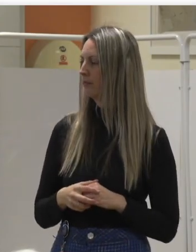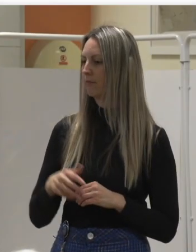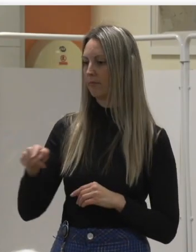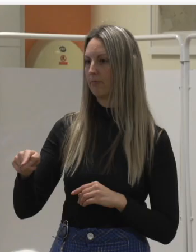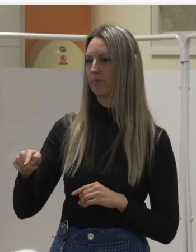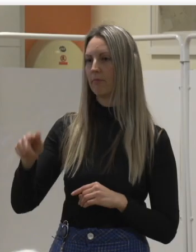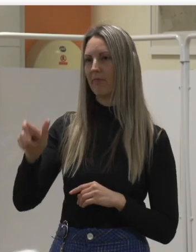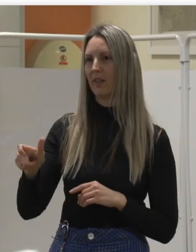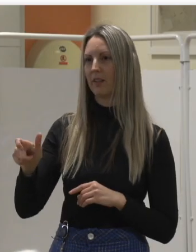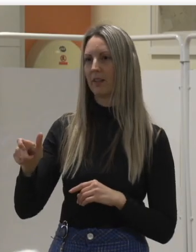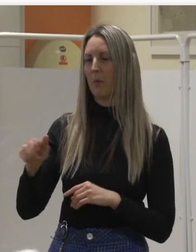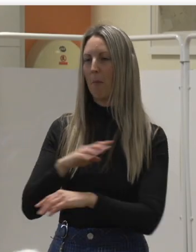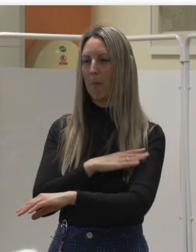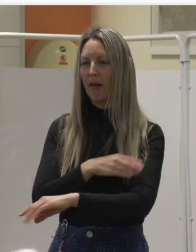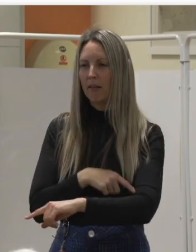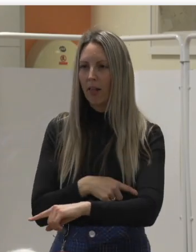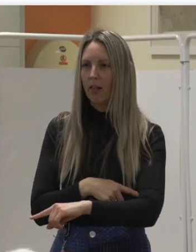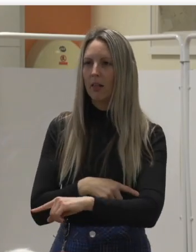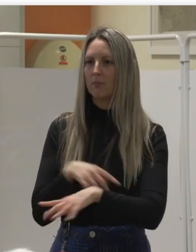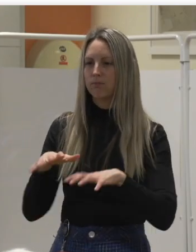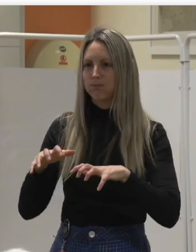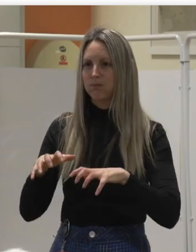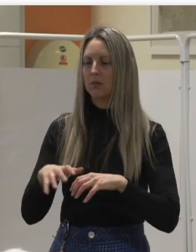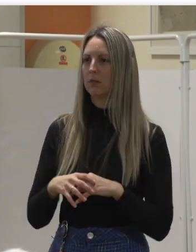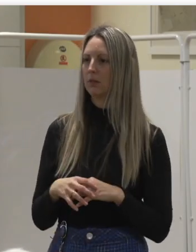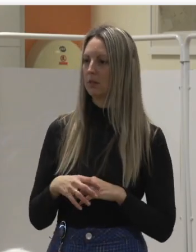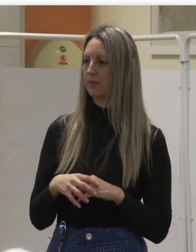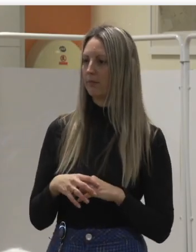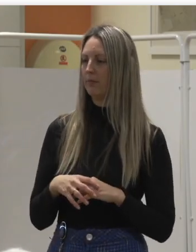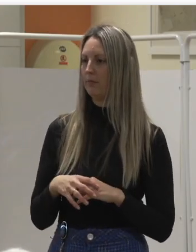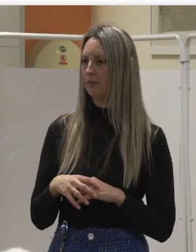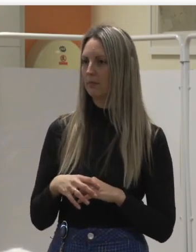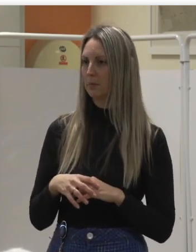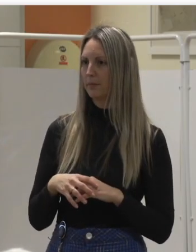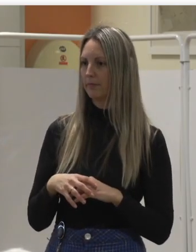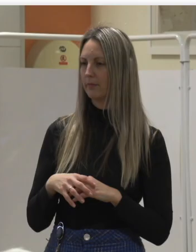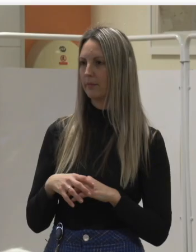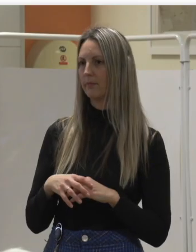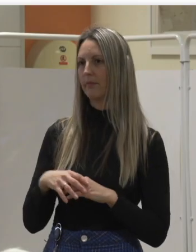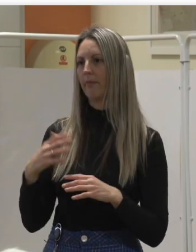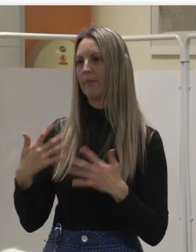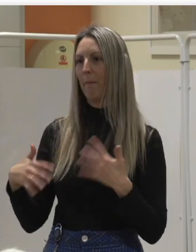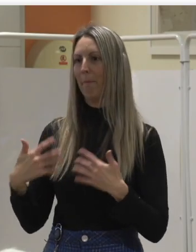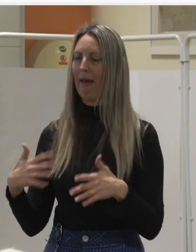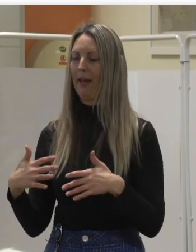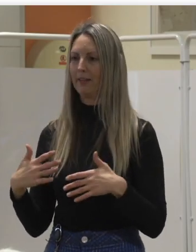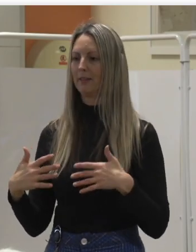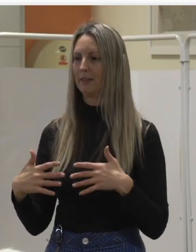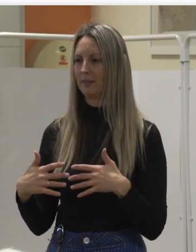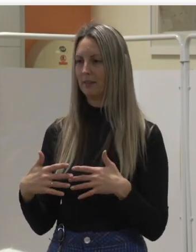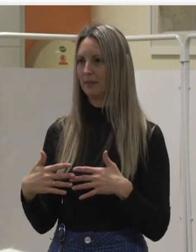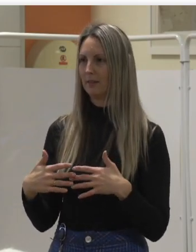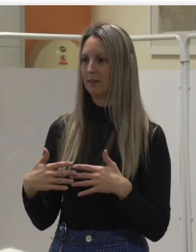spasm in the muscles, because a primitive reflex is pain is a primitive reflex. And when we get pain,